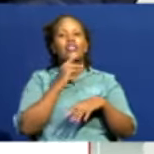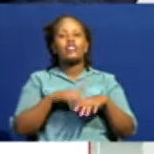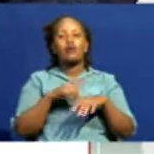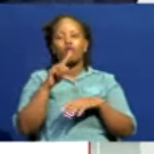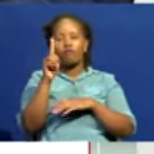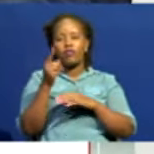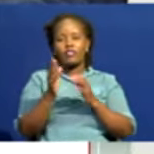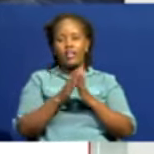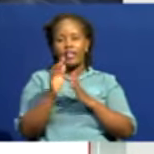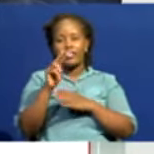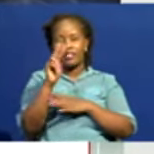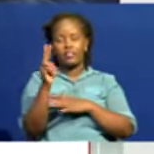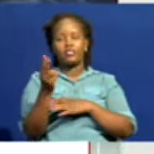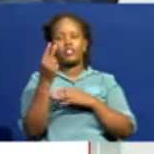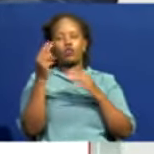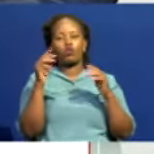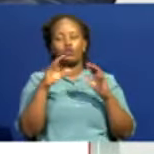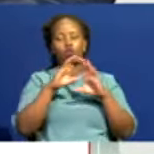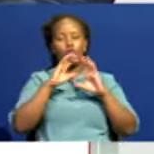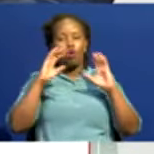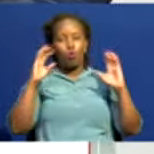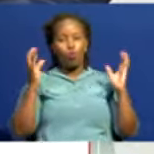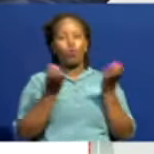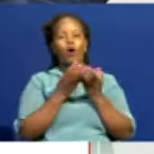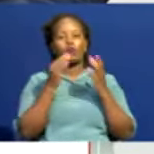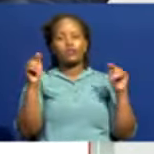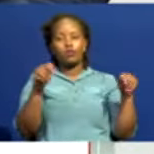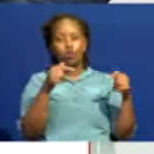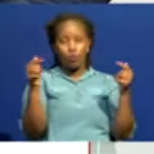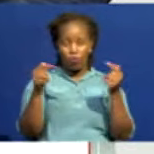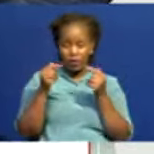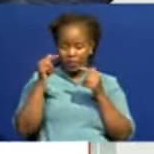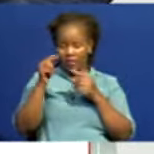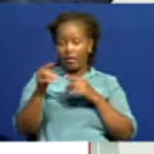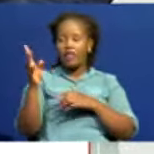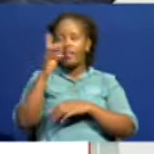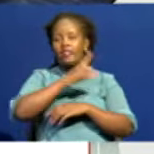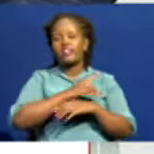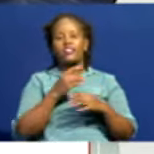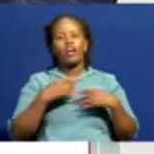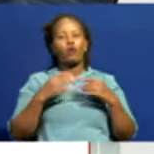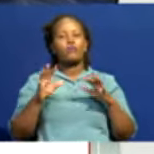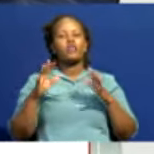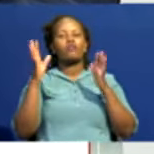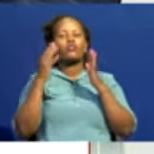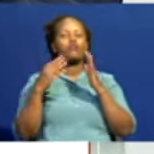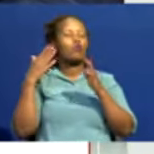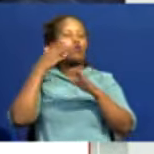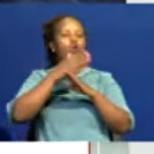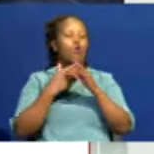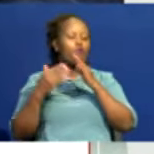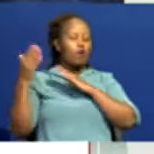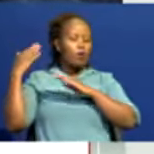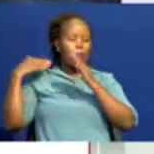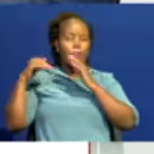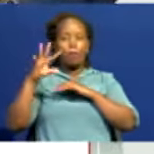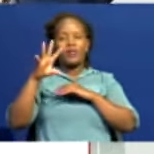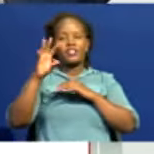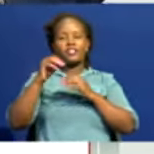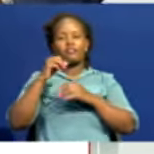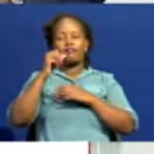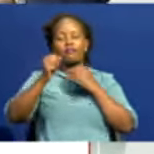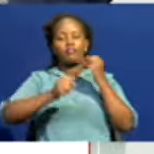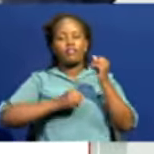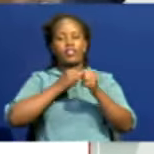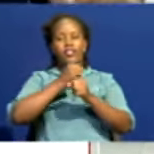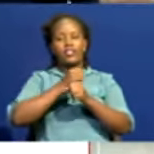Parsayo reports, the day has been celebrated for more than five decades to pay tribute to the military and civilians who took part in